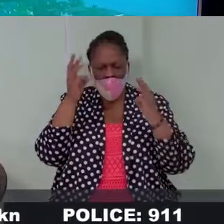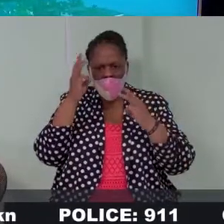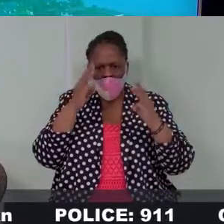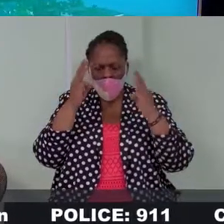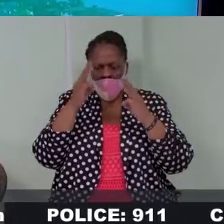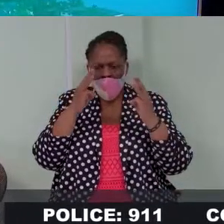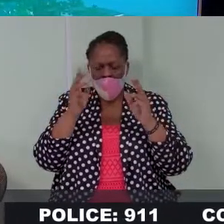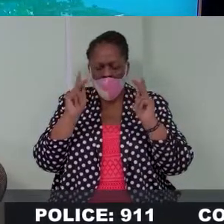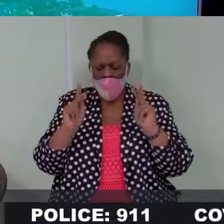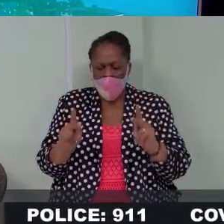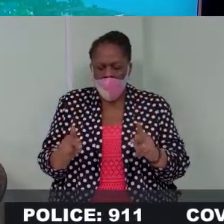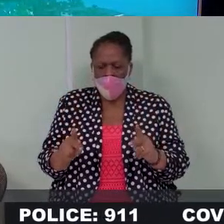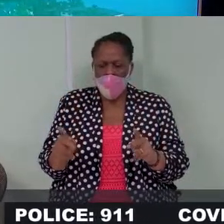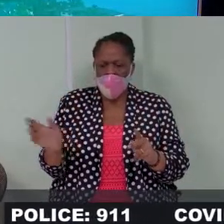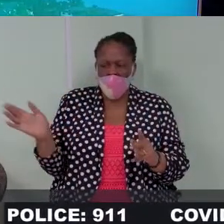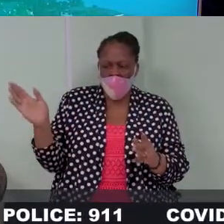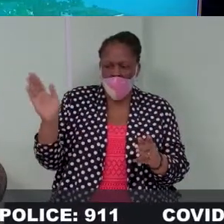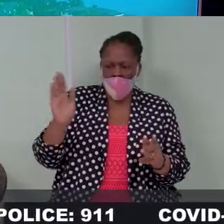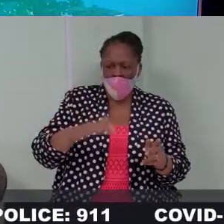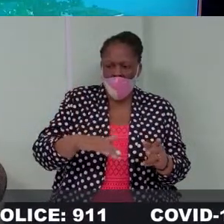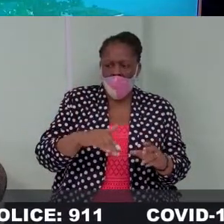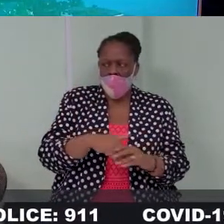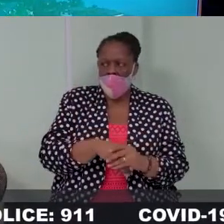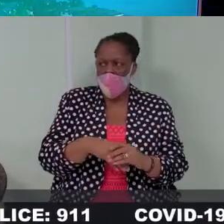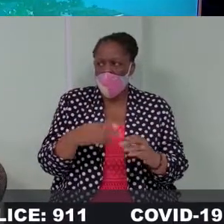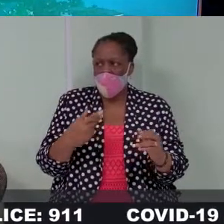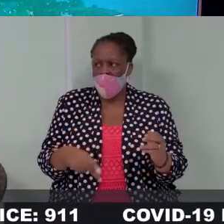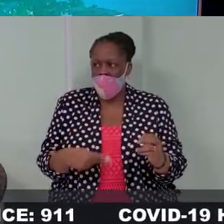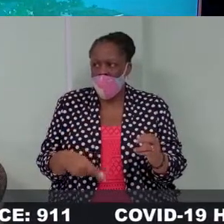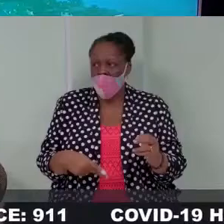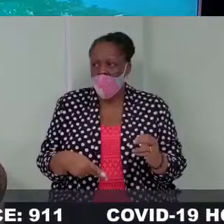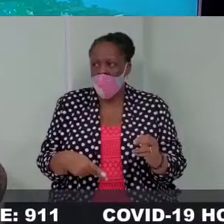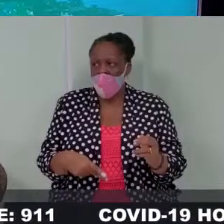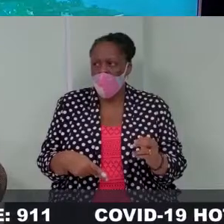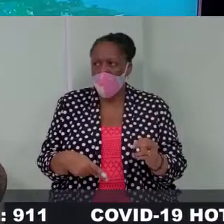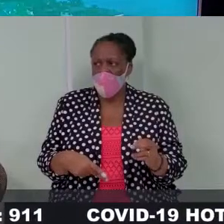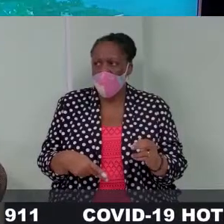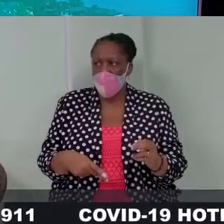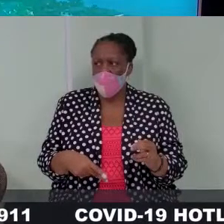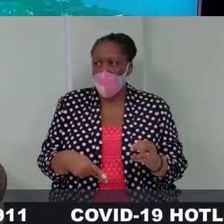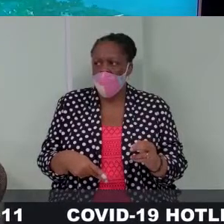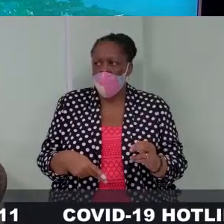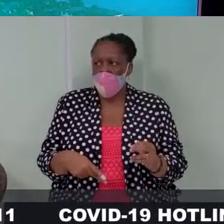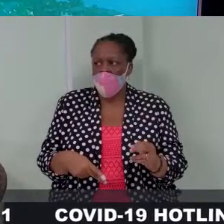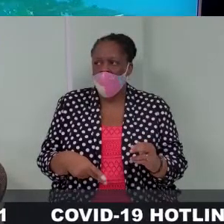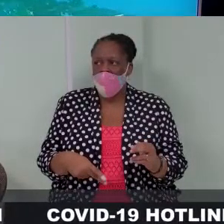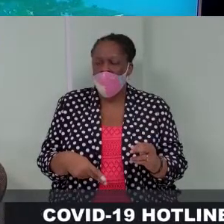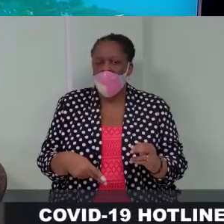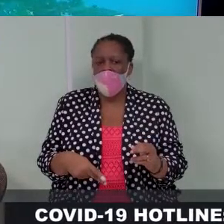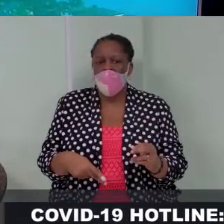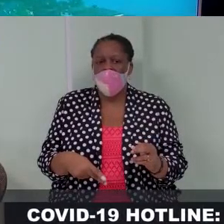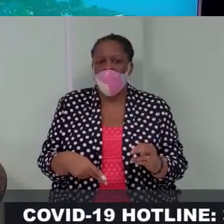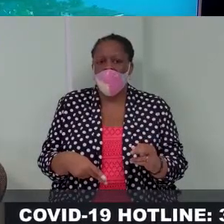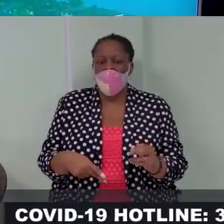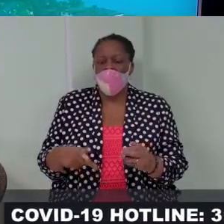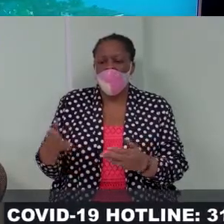the Federation are providing fake negative certificates?